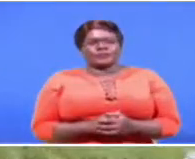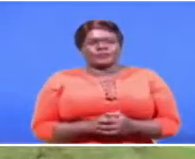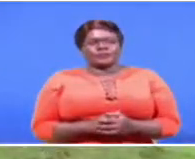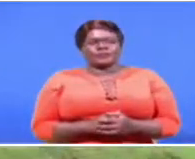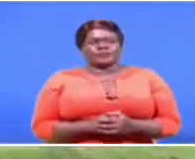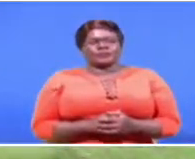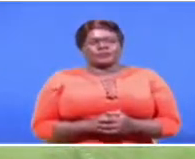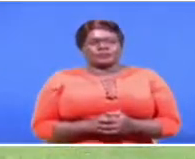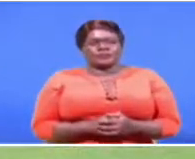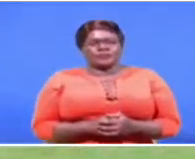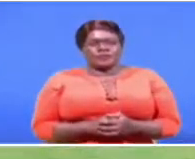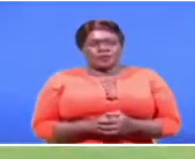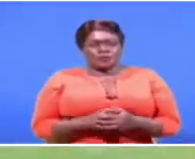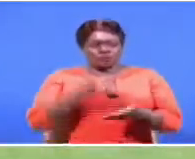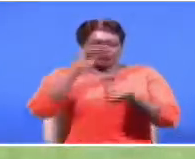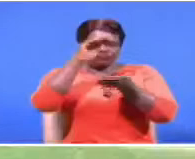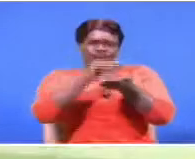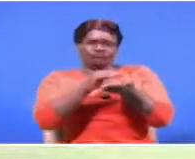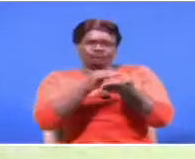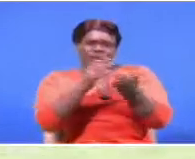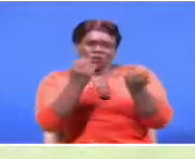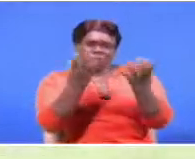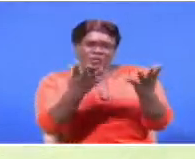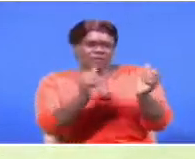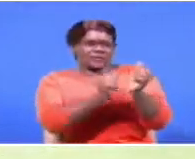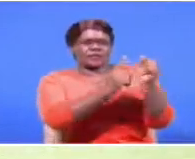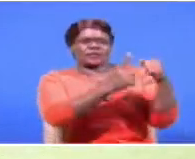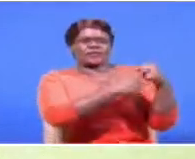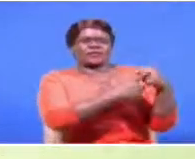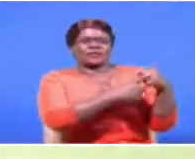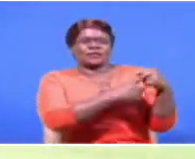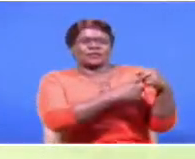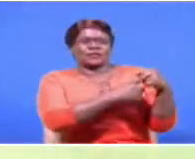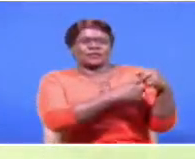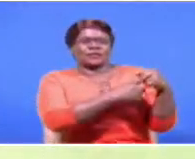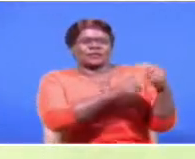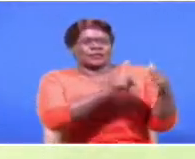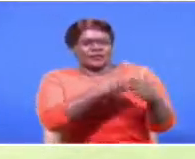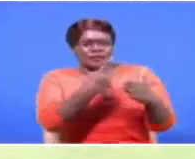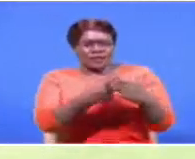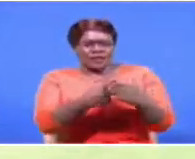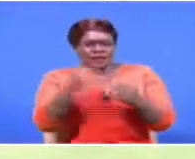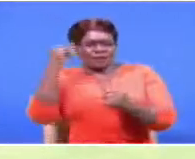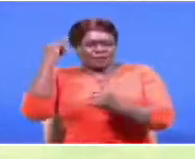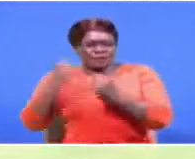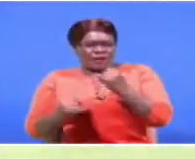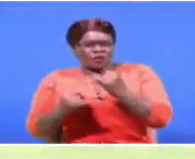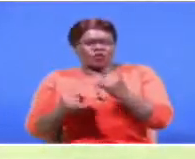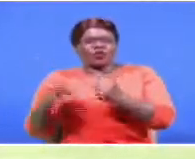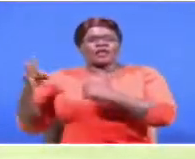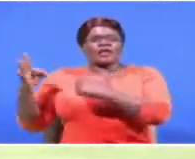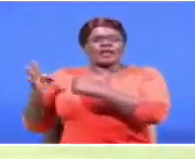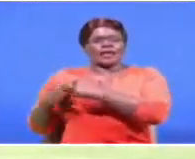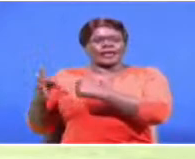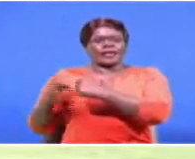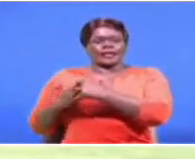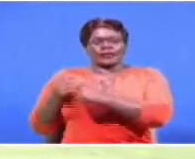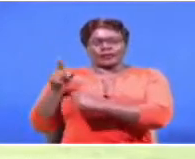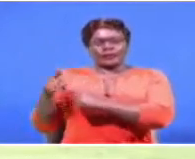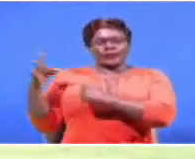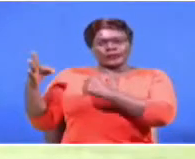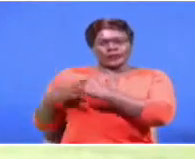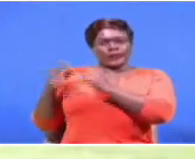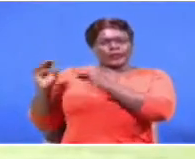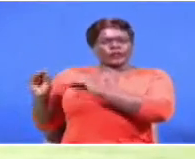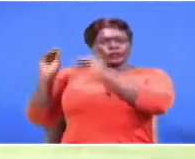we've narrowed that down to 16, after which we'll get to the last eight that will get into